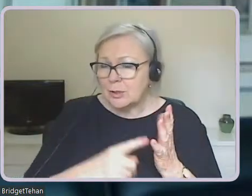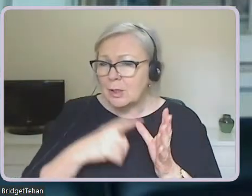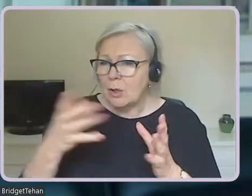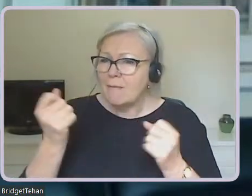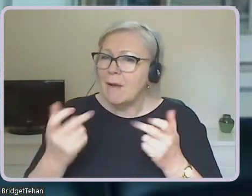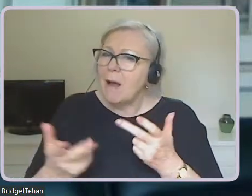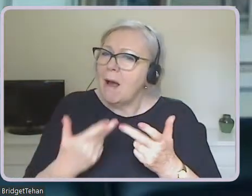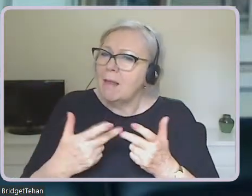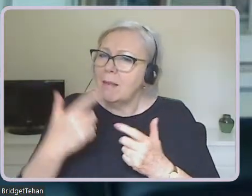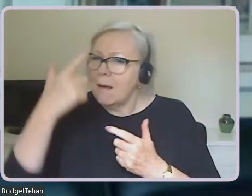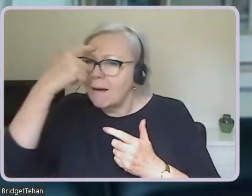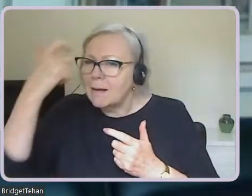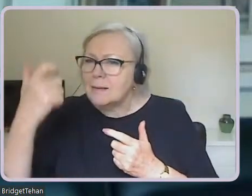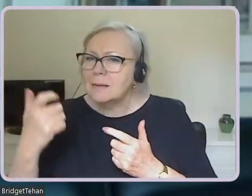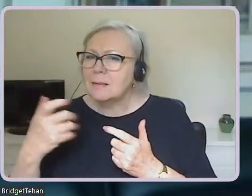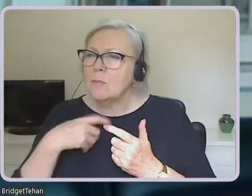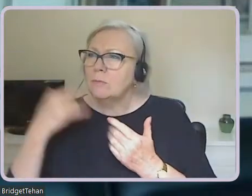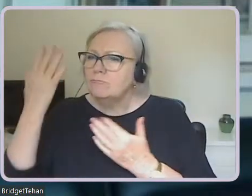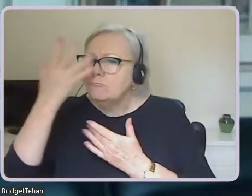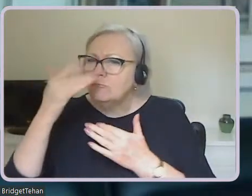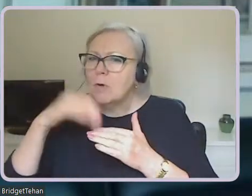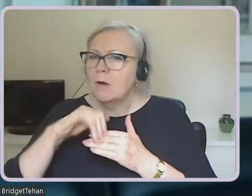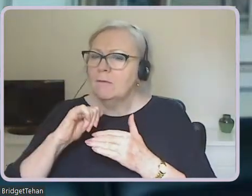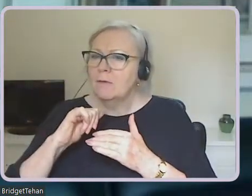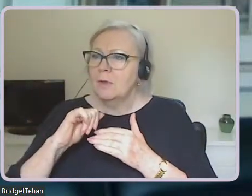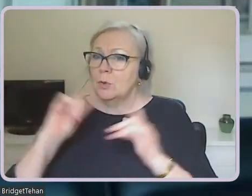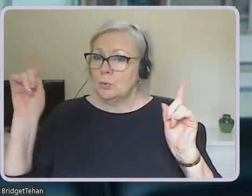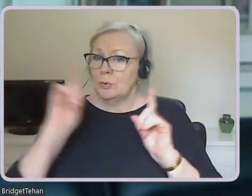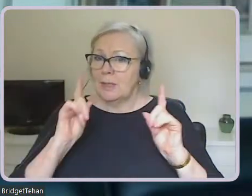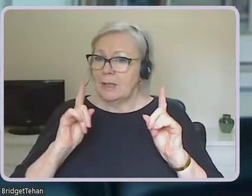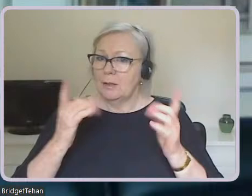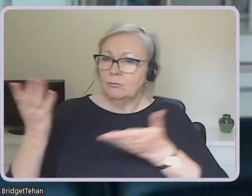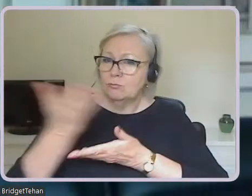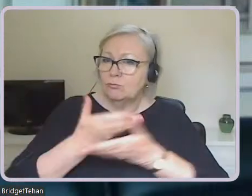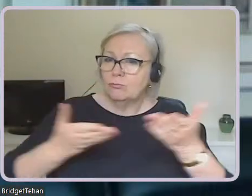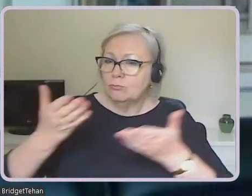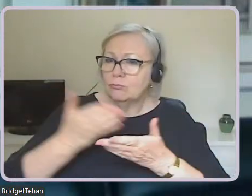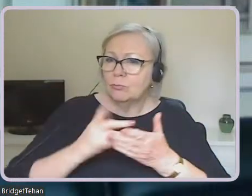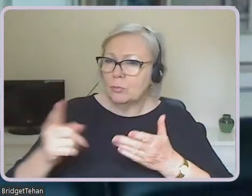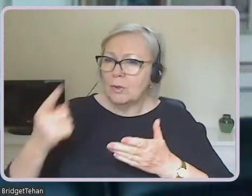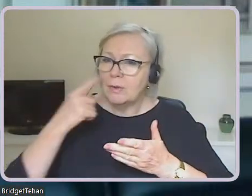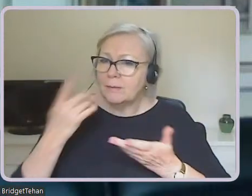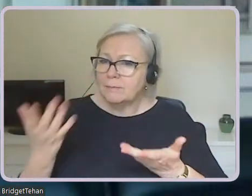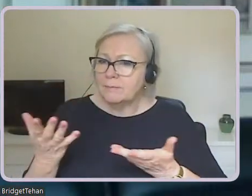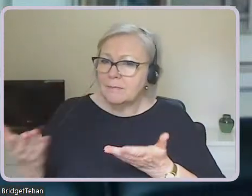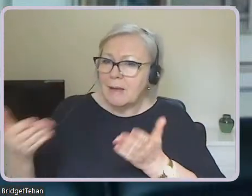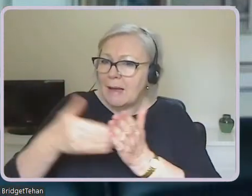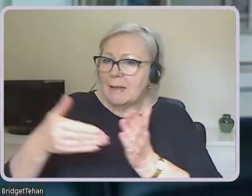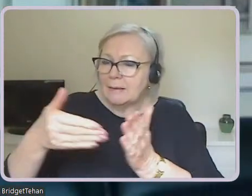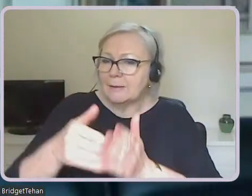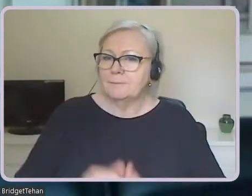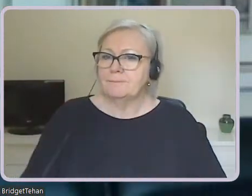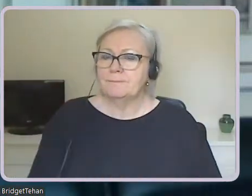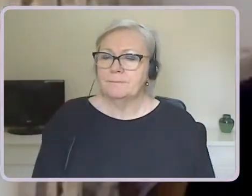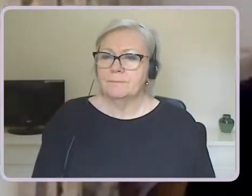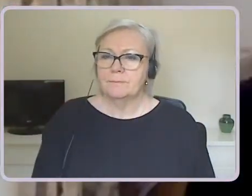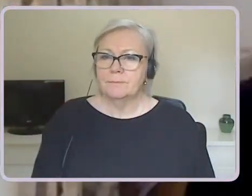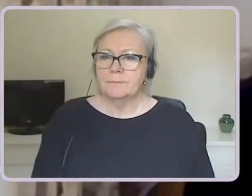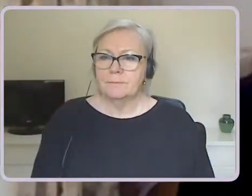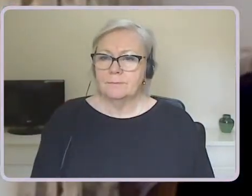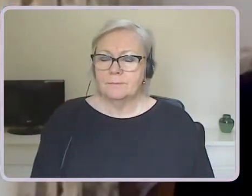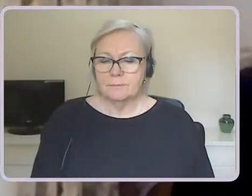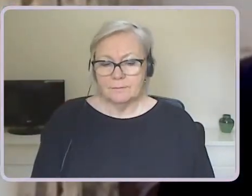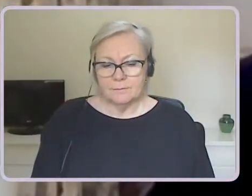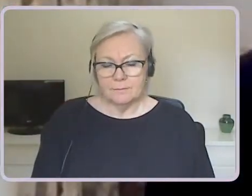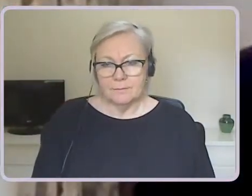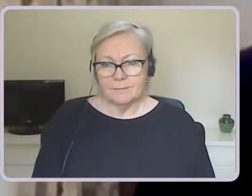reflections based on what you've heard today and what you've seen today from the various presenters and people with lived experience. Over to you,